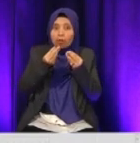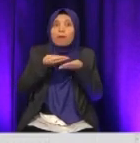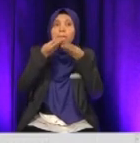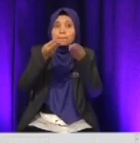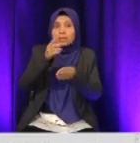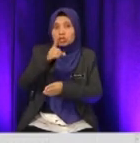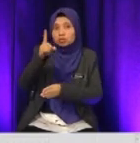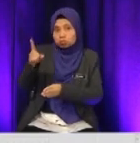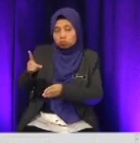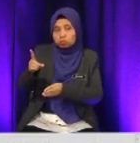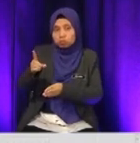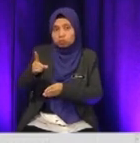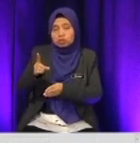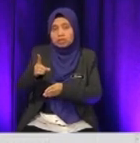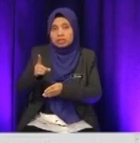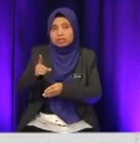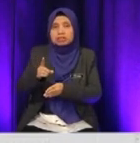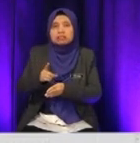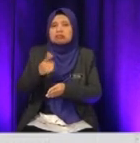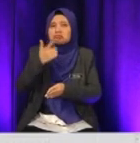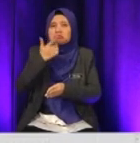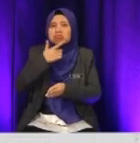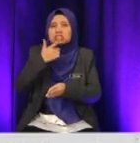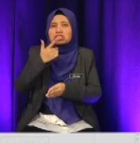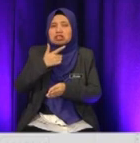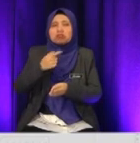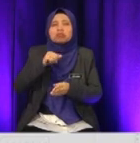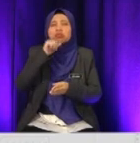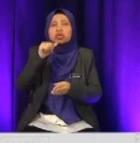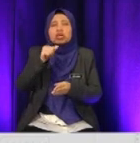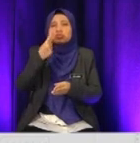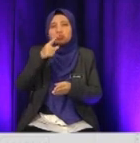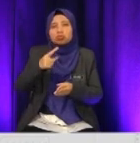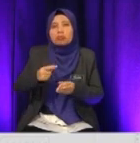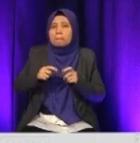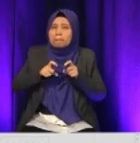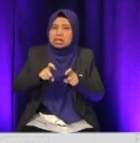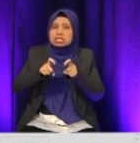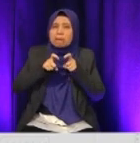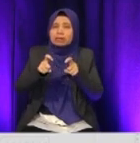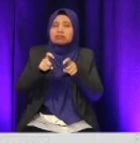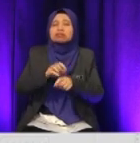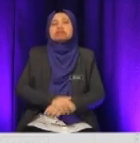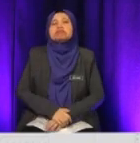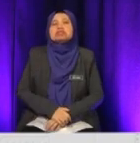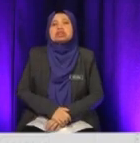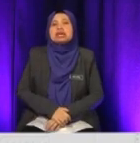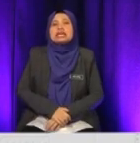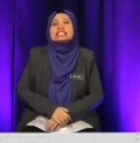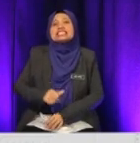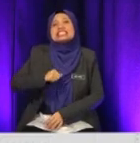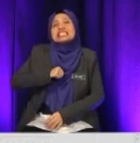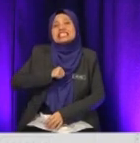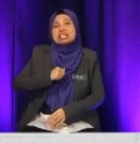helping other people, willingly and without being forced or paid to do. Okay, so volunteering means willingly helping